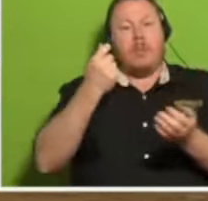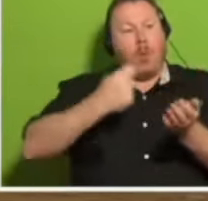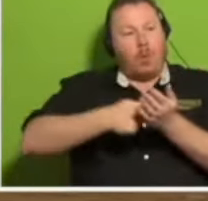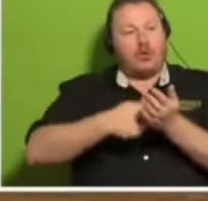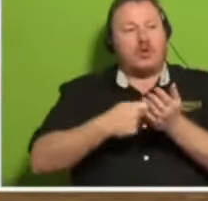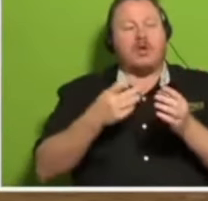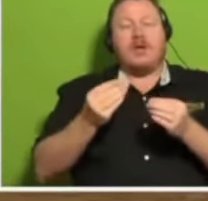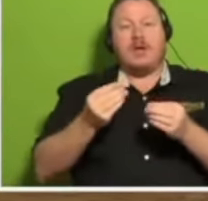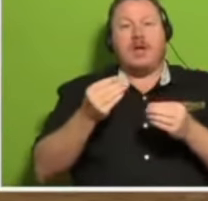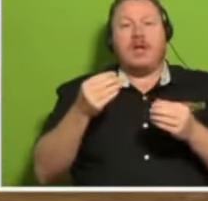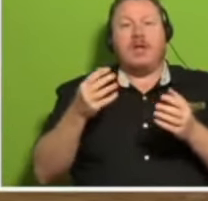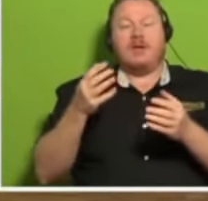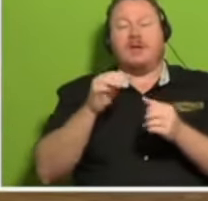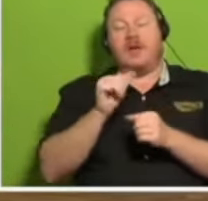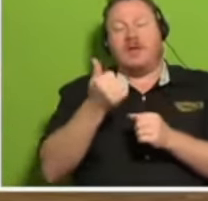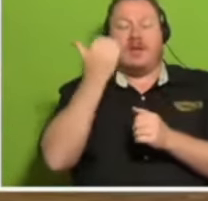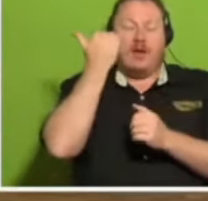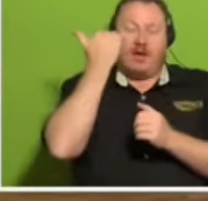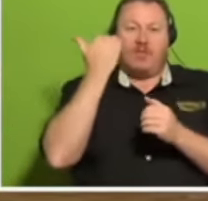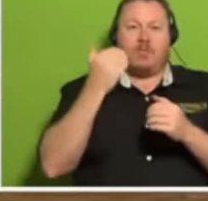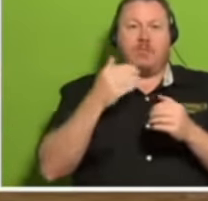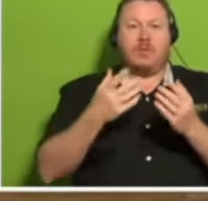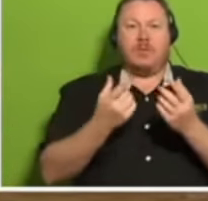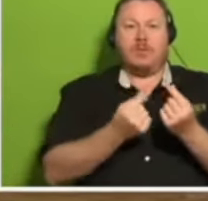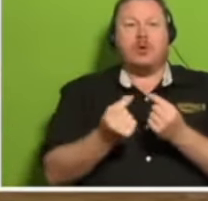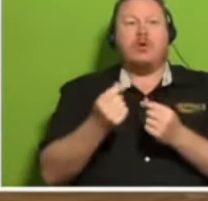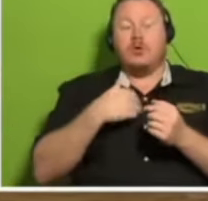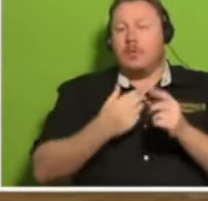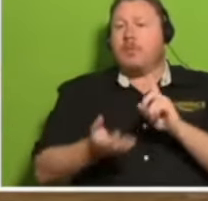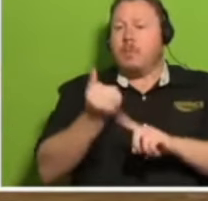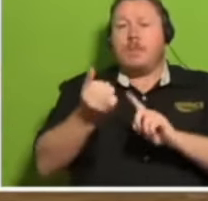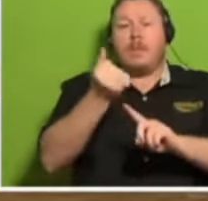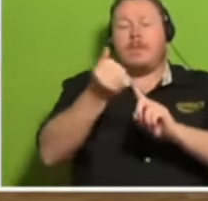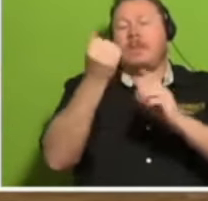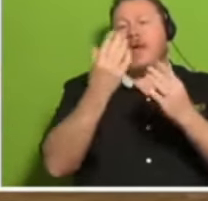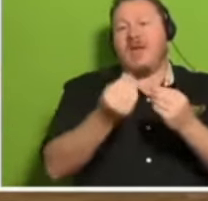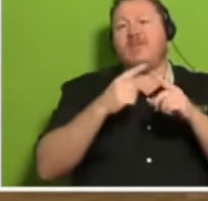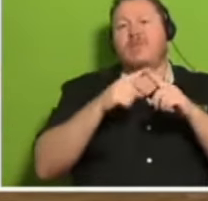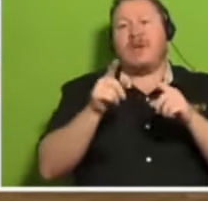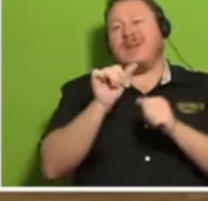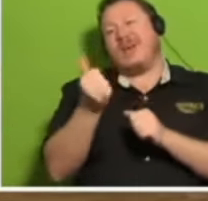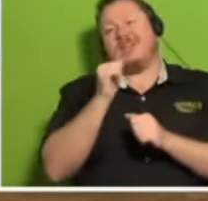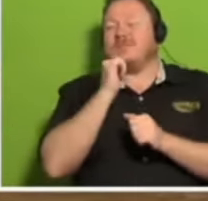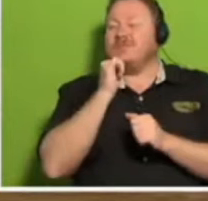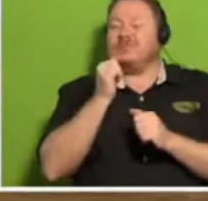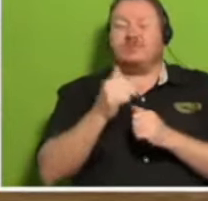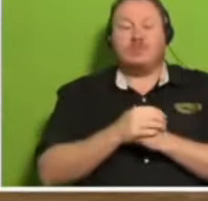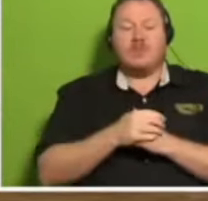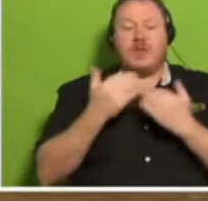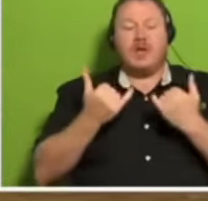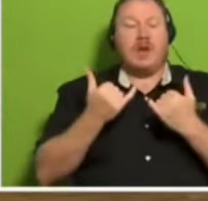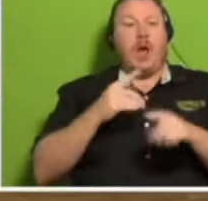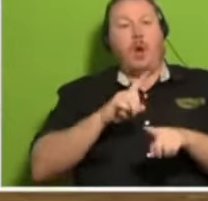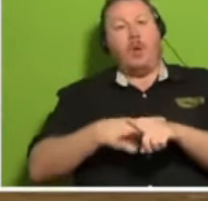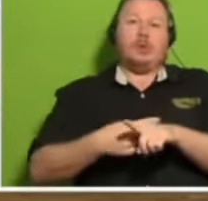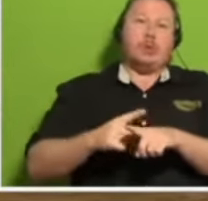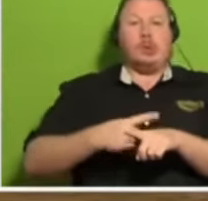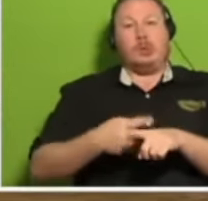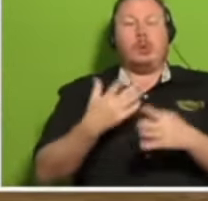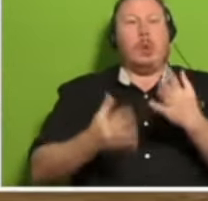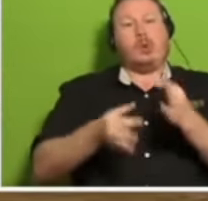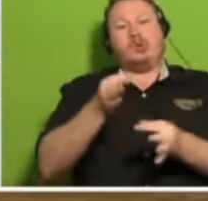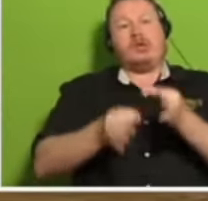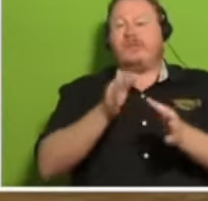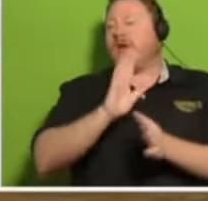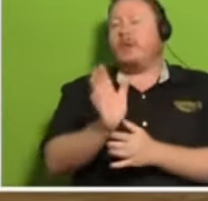honor, and many others we couldn't. This is not the moment for excuses or justifications.